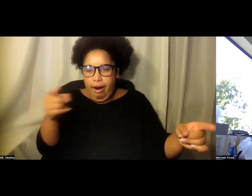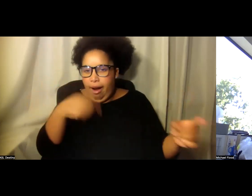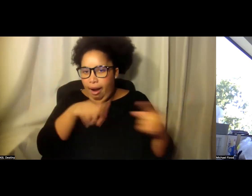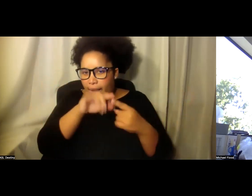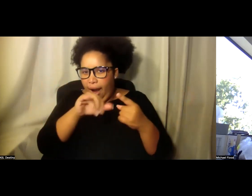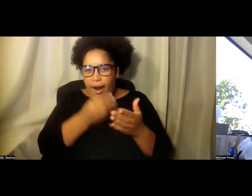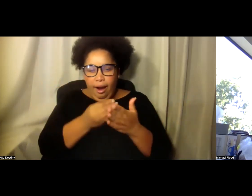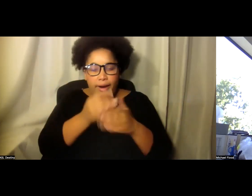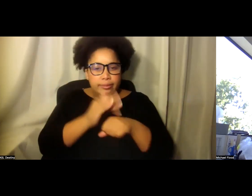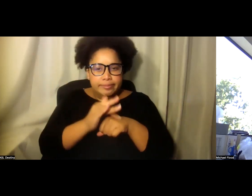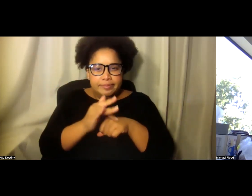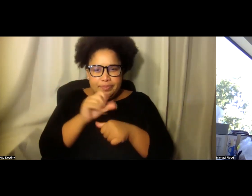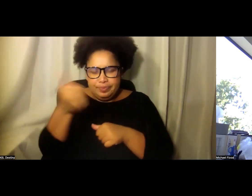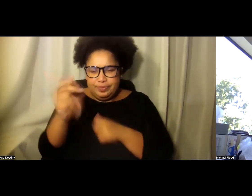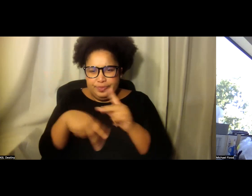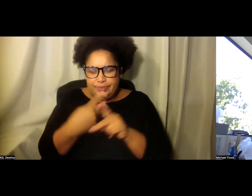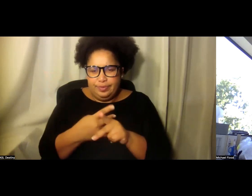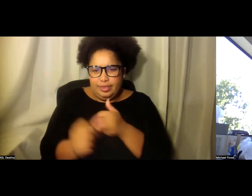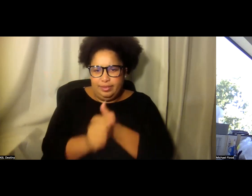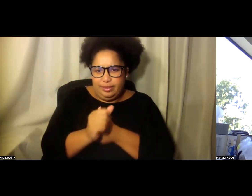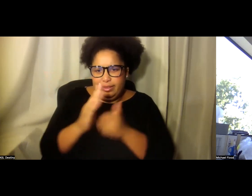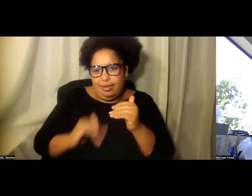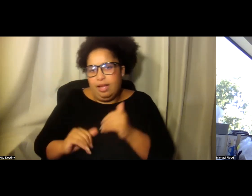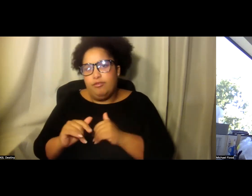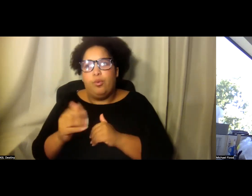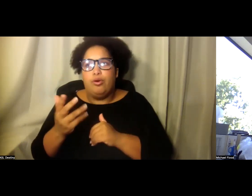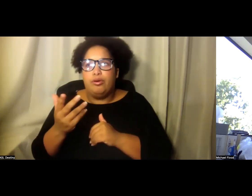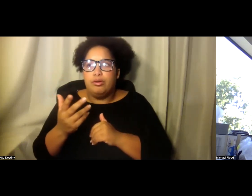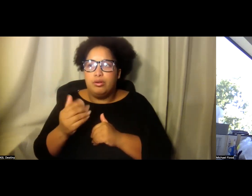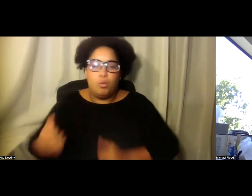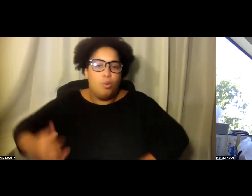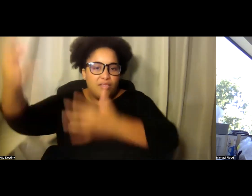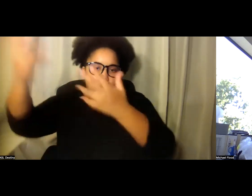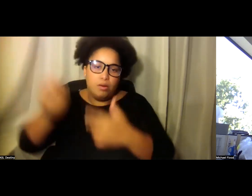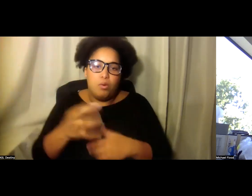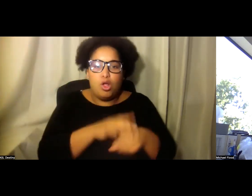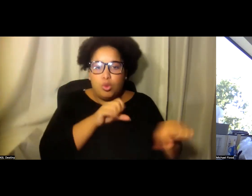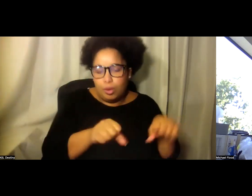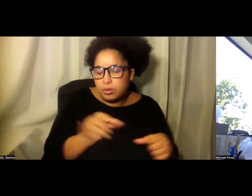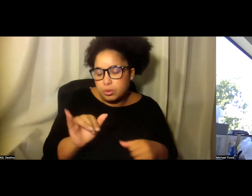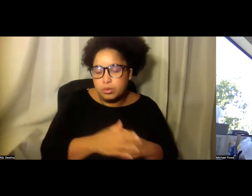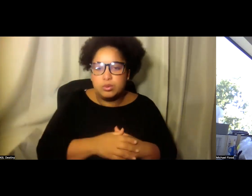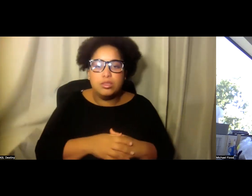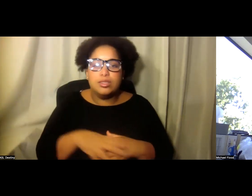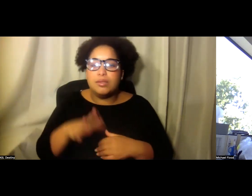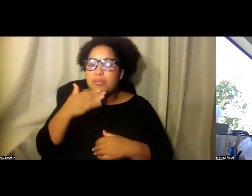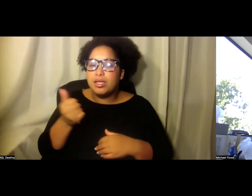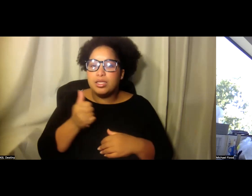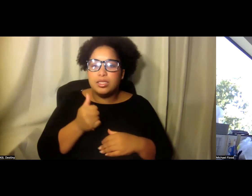could be used for other hazards than wildfire, for earthquake and so forth. I would say the best way to describe it would